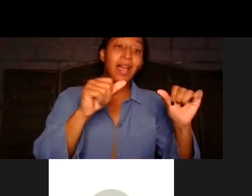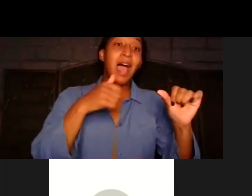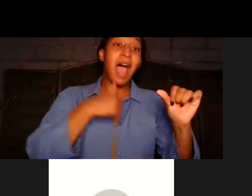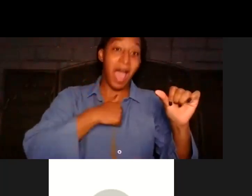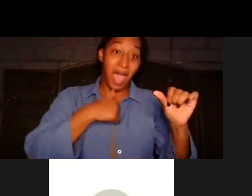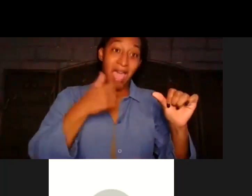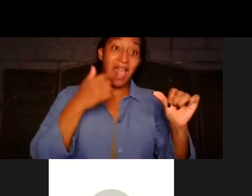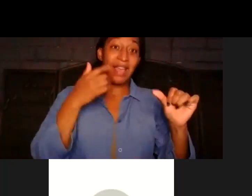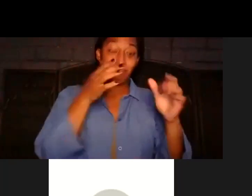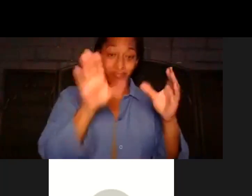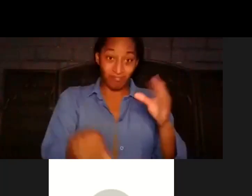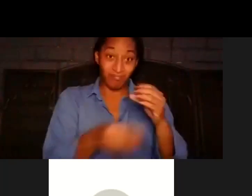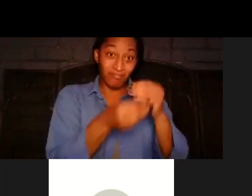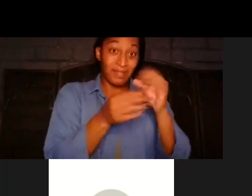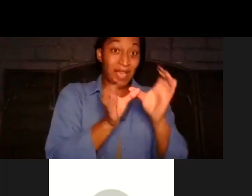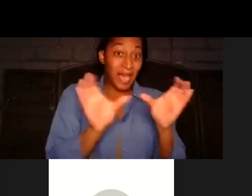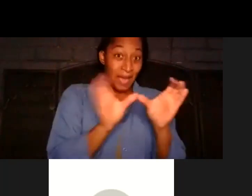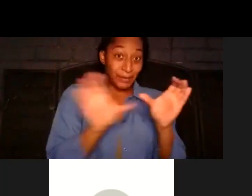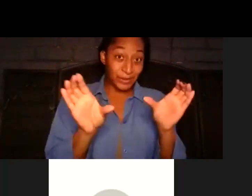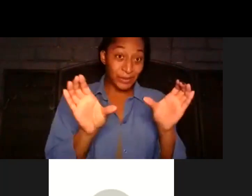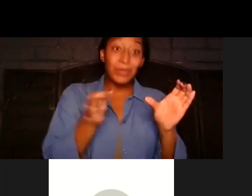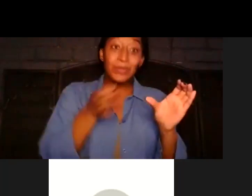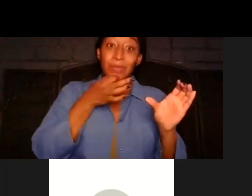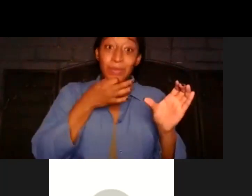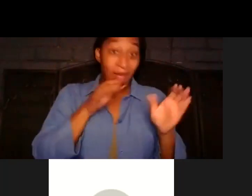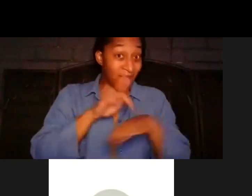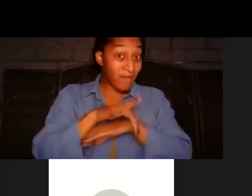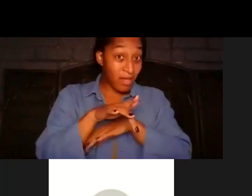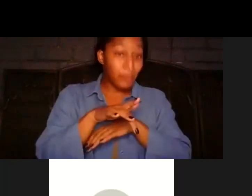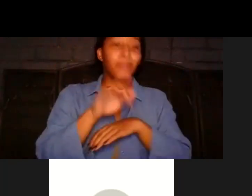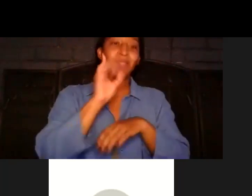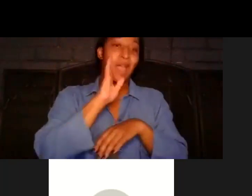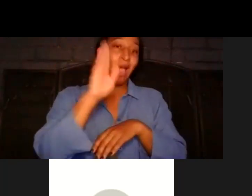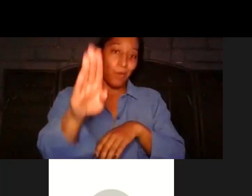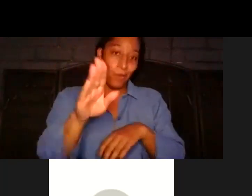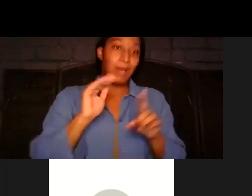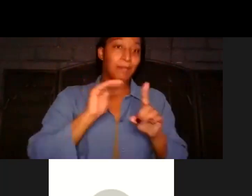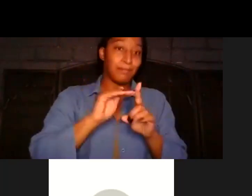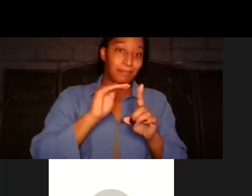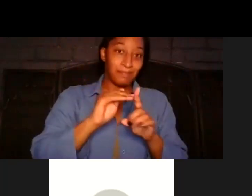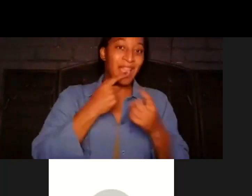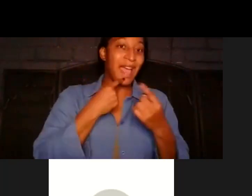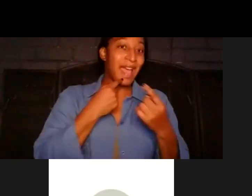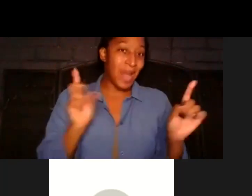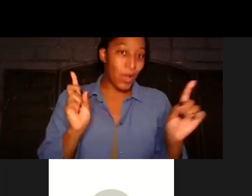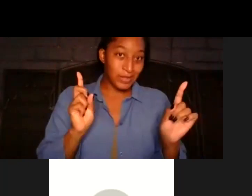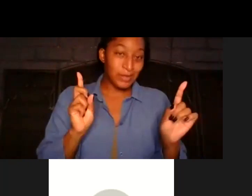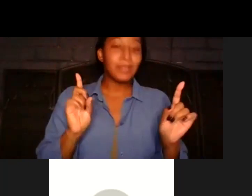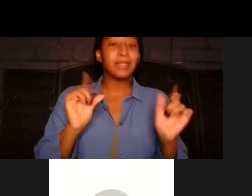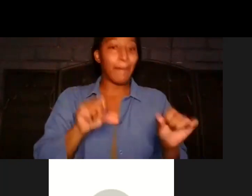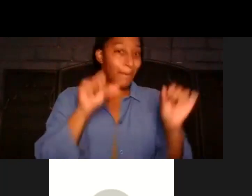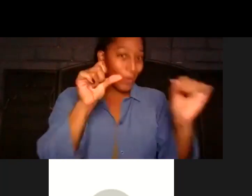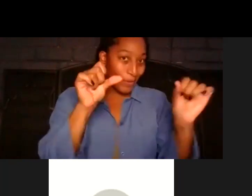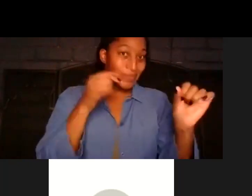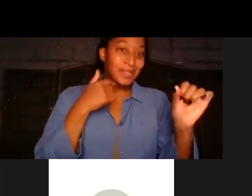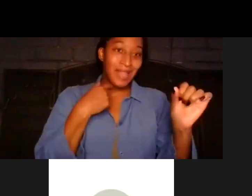it's available, I will post the link to it in the announcements. I do apologize. I got caught up in a holiday break as